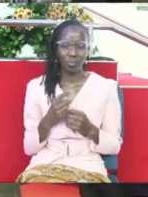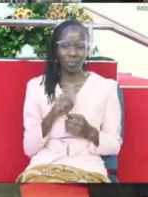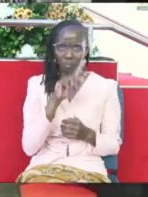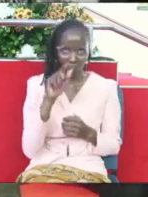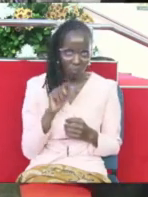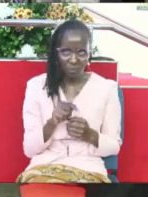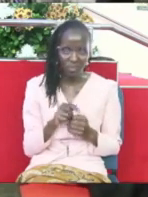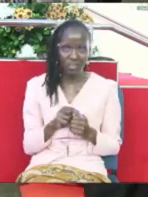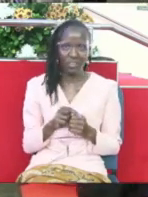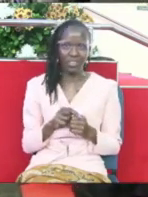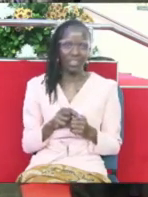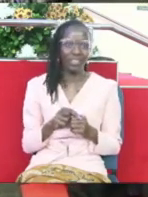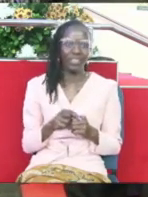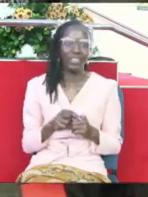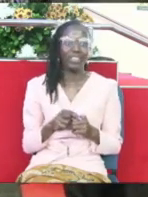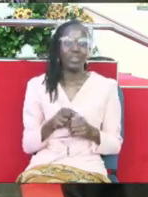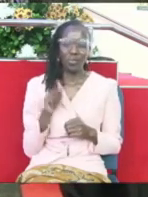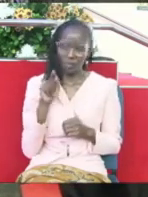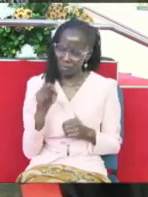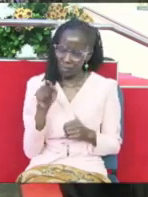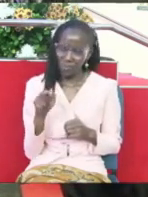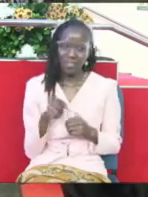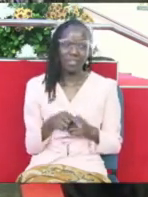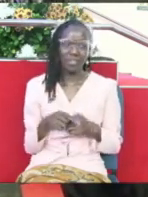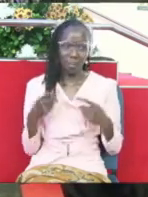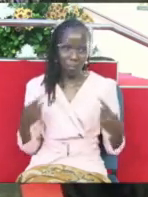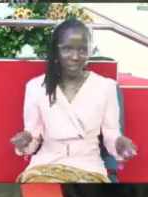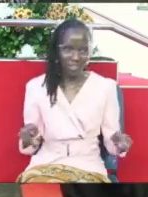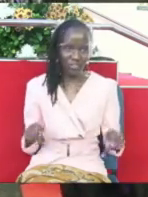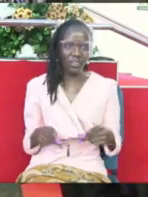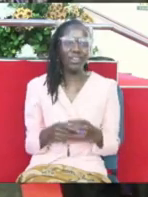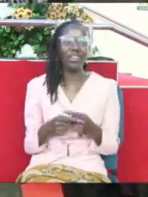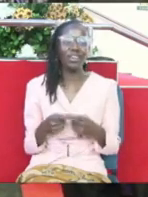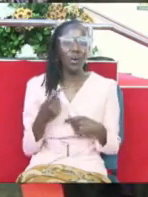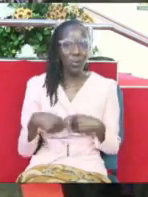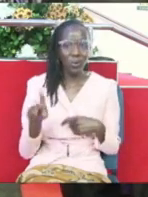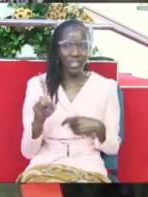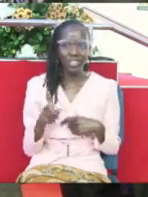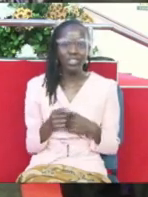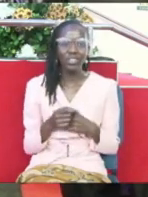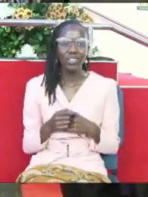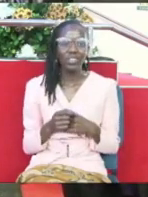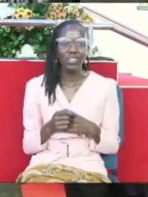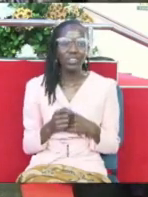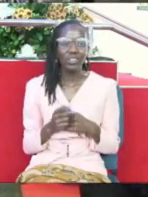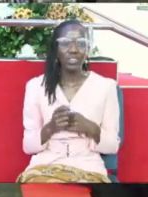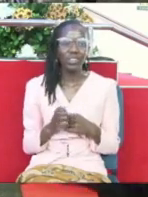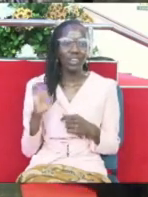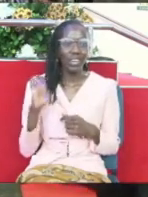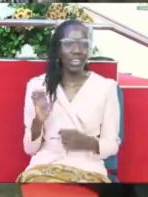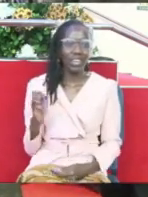Watu naenda kufanya mazoezi. So the mzungu said, "Can I join you in jogging?" Je, tunaweza tukaenda